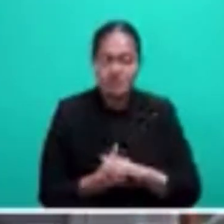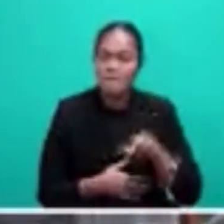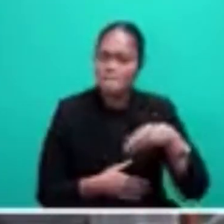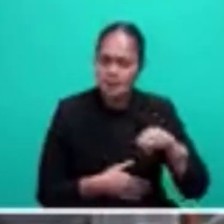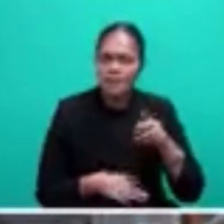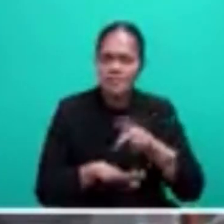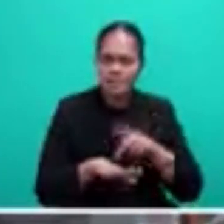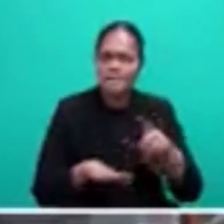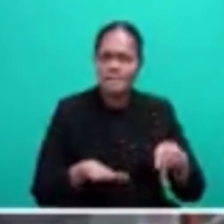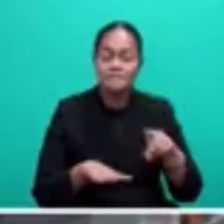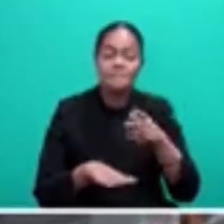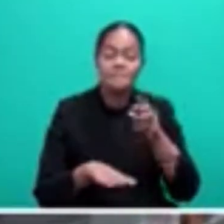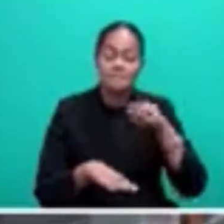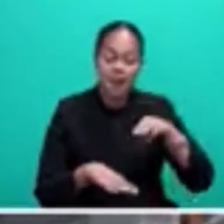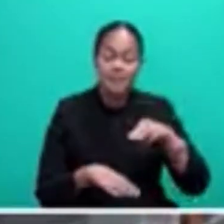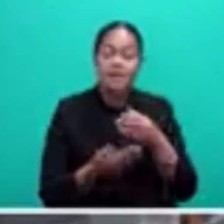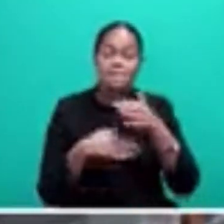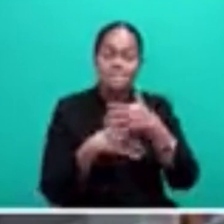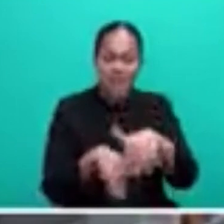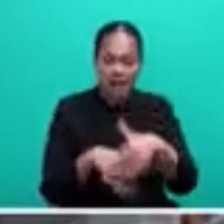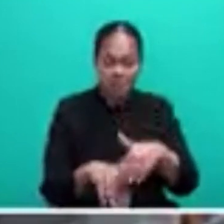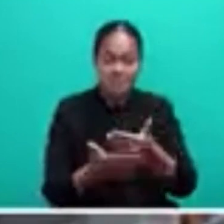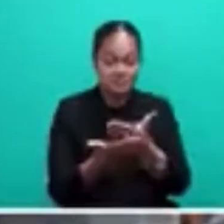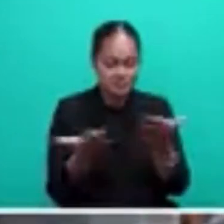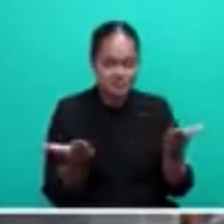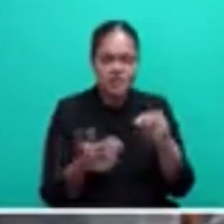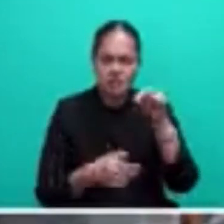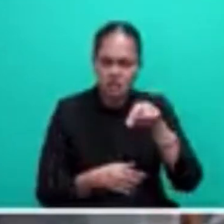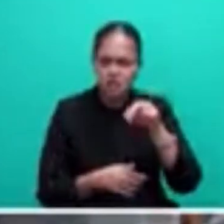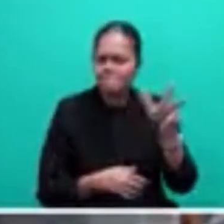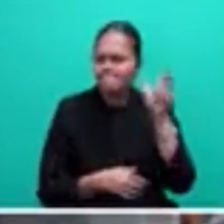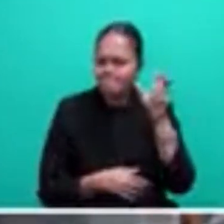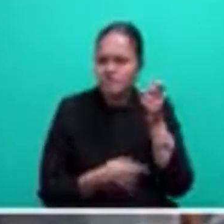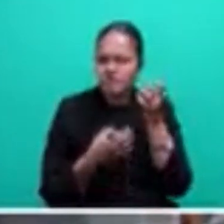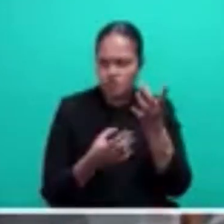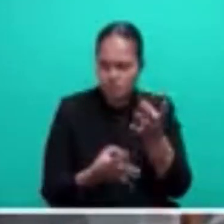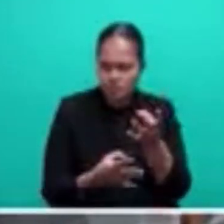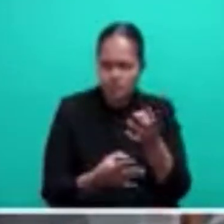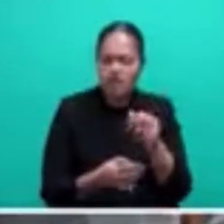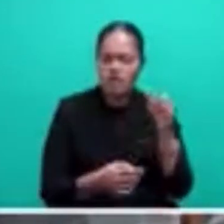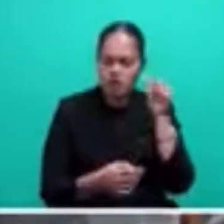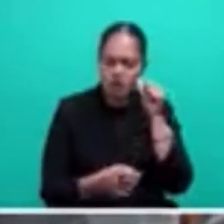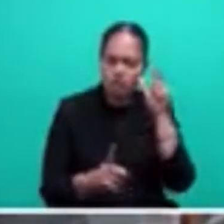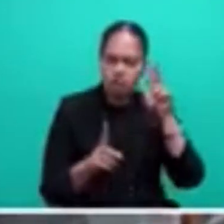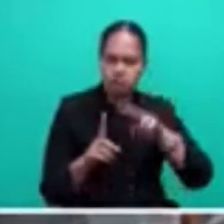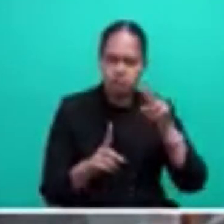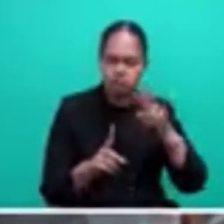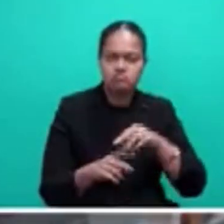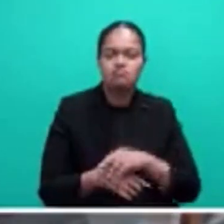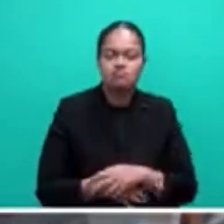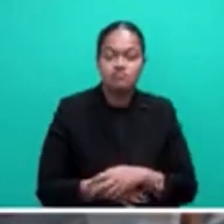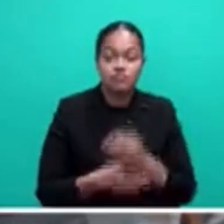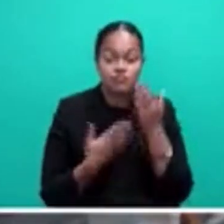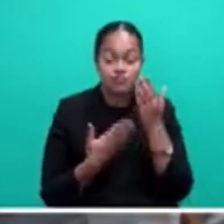of the public to receive the information and to put everything in perspective. Honourable Speaker,